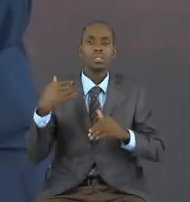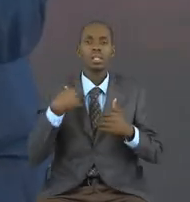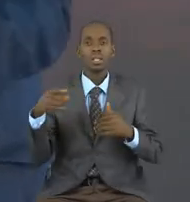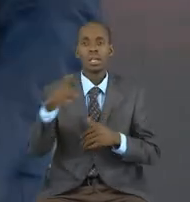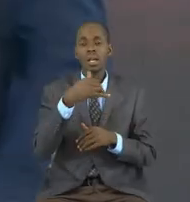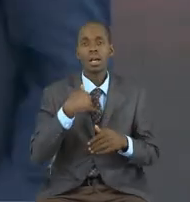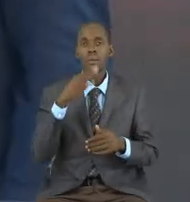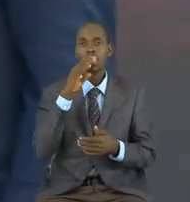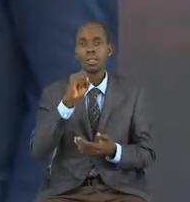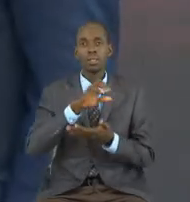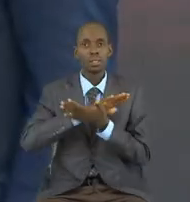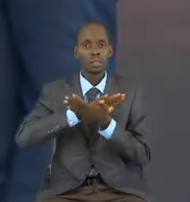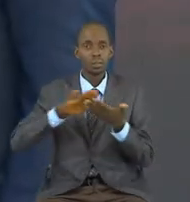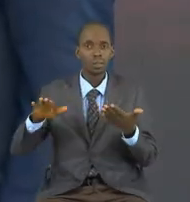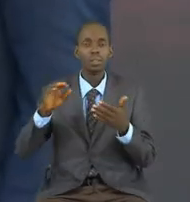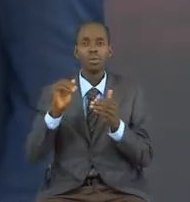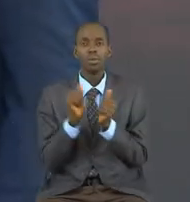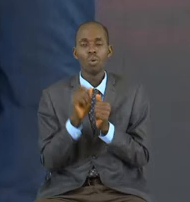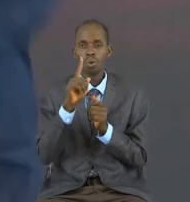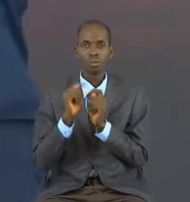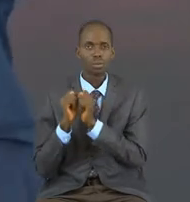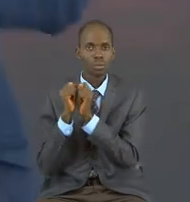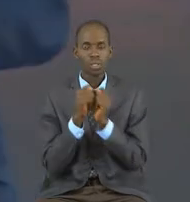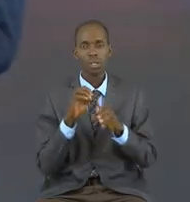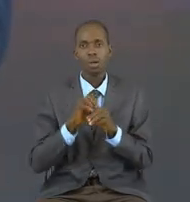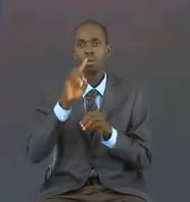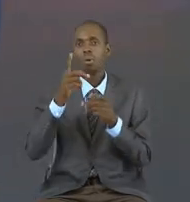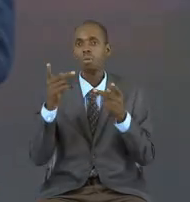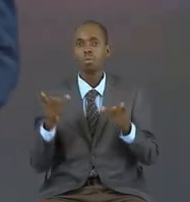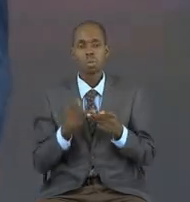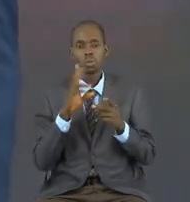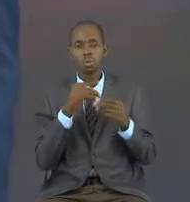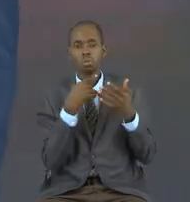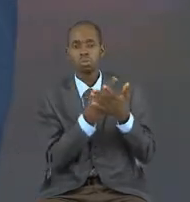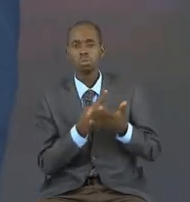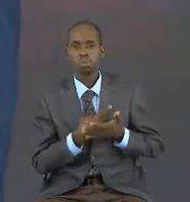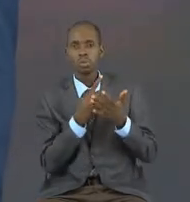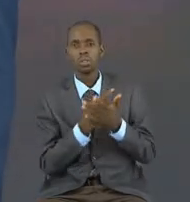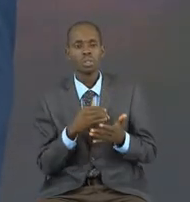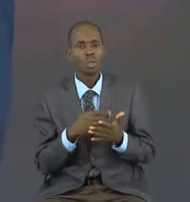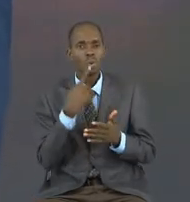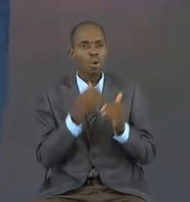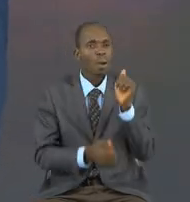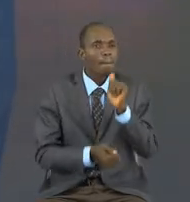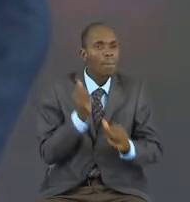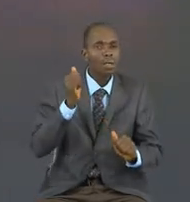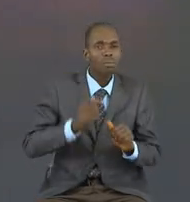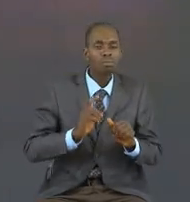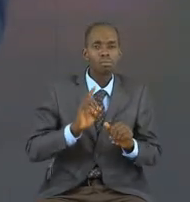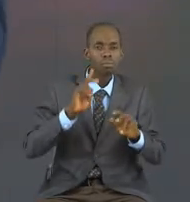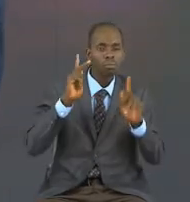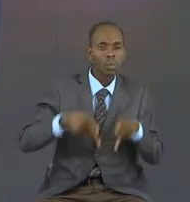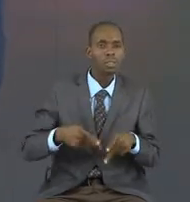one accord in one place. No argument again. Who is the greatest among us? No